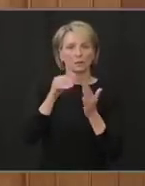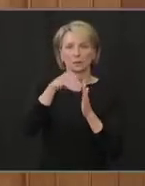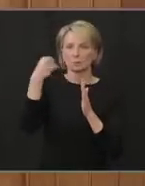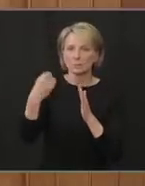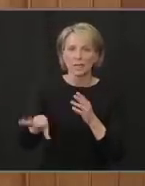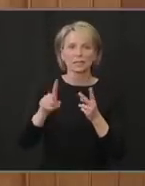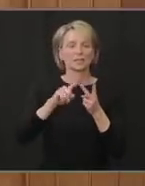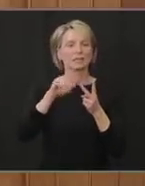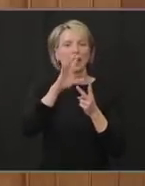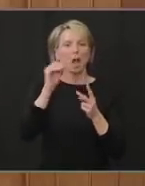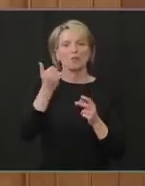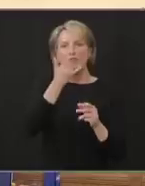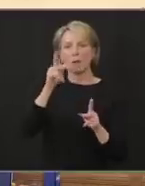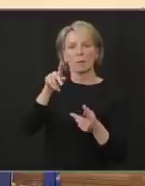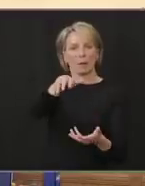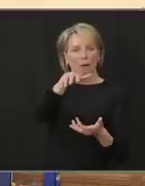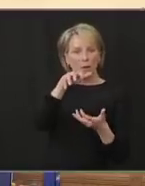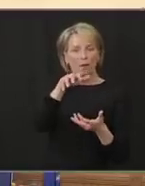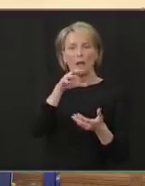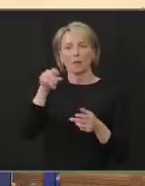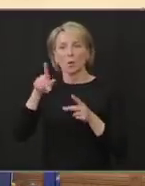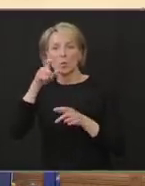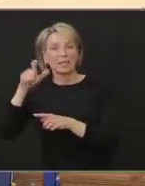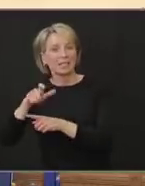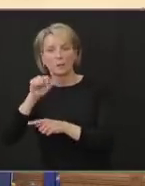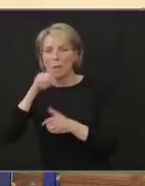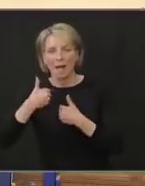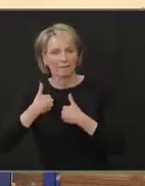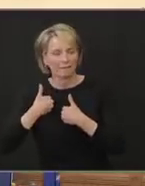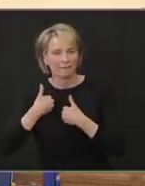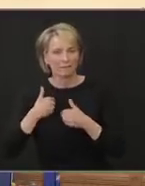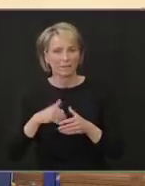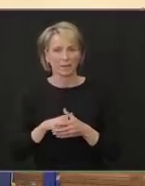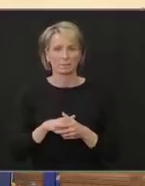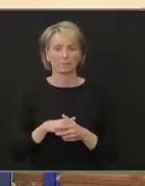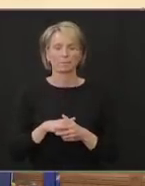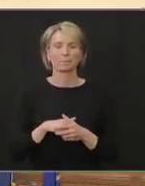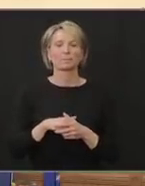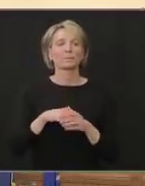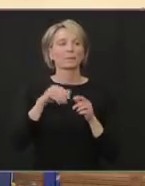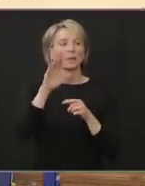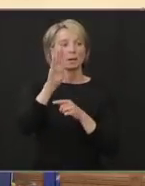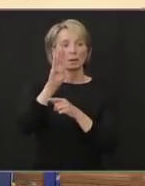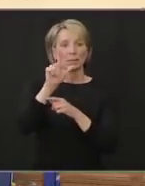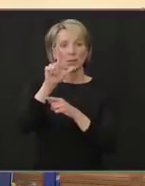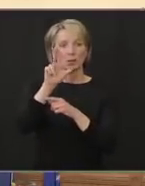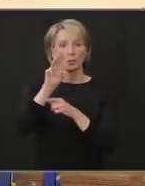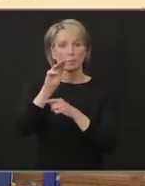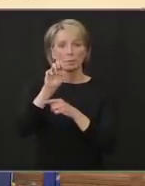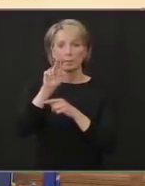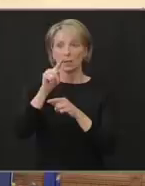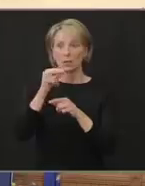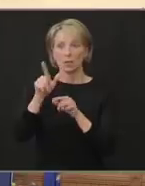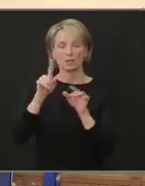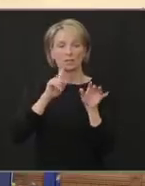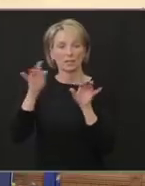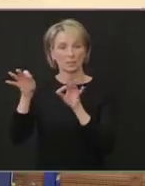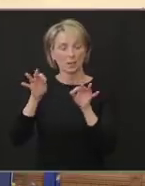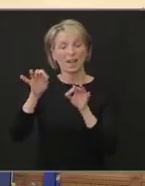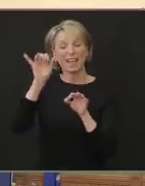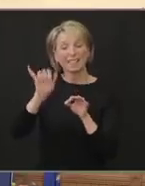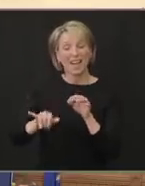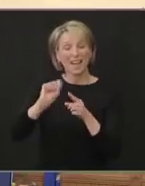people. But has this problem preceded the coronavirus crisis? And as